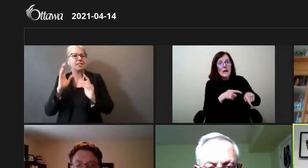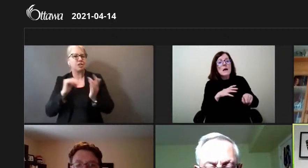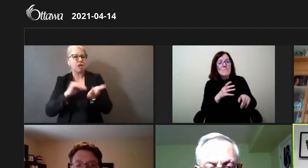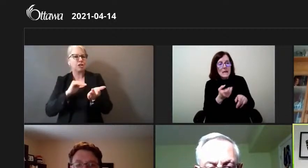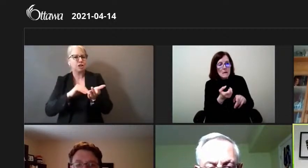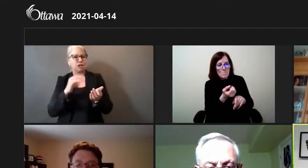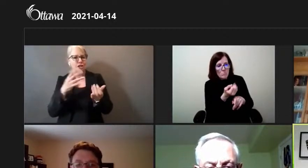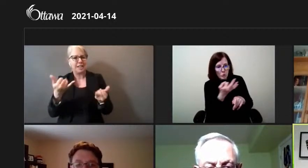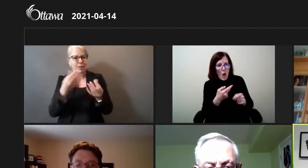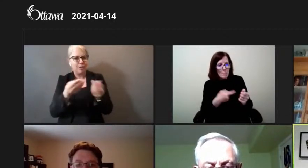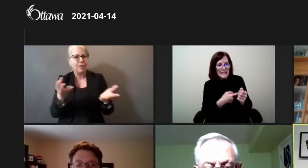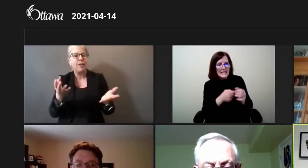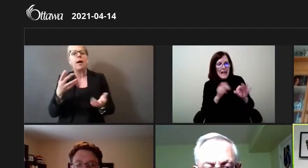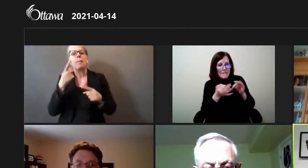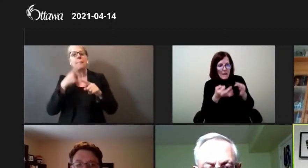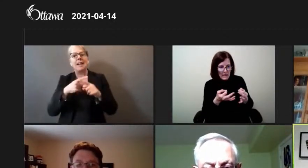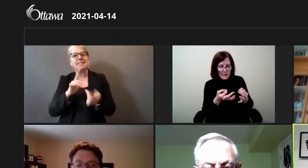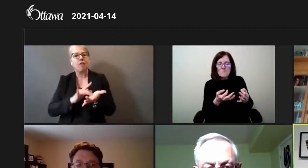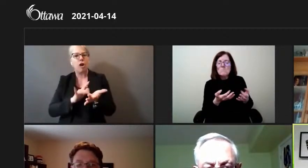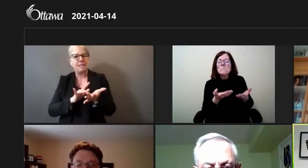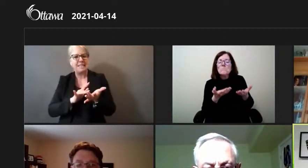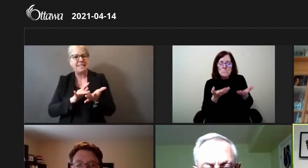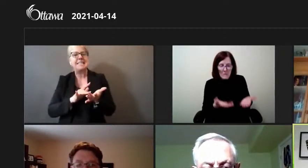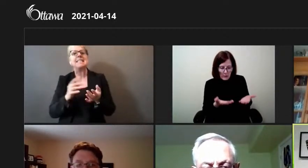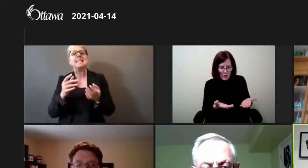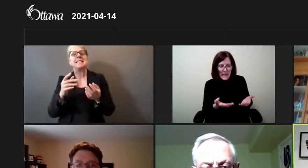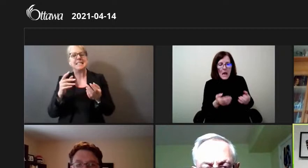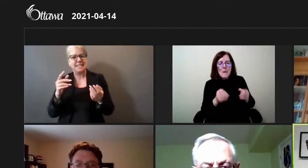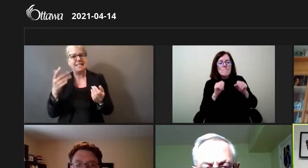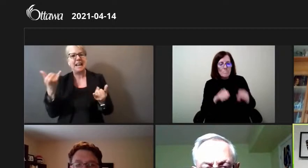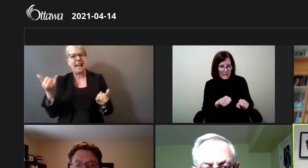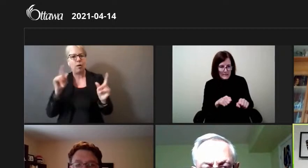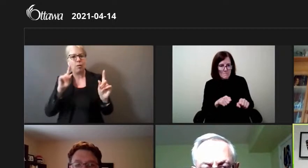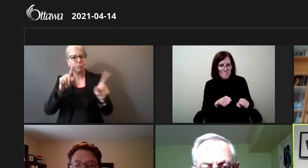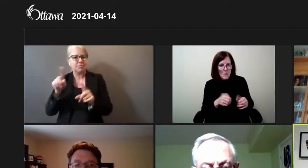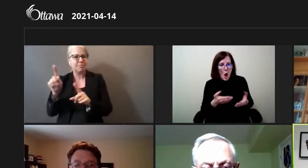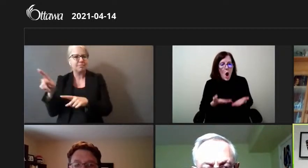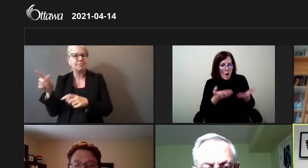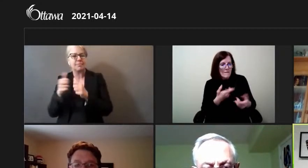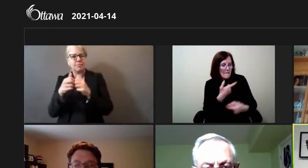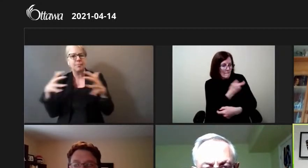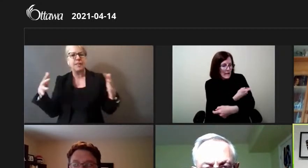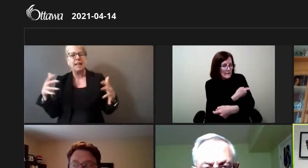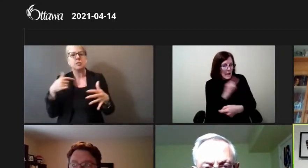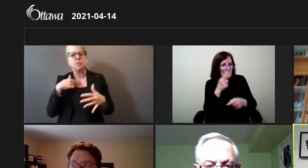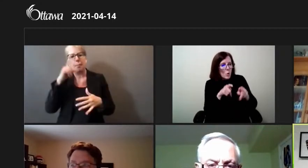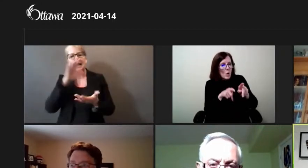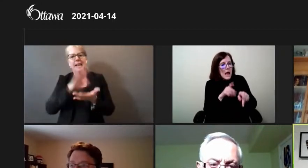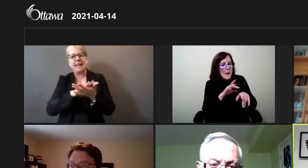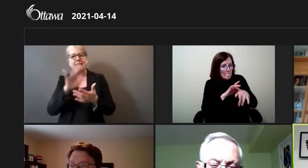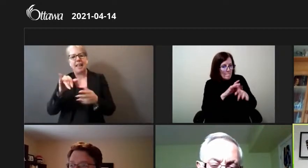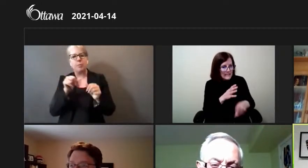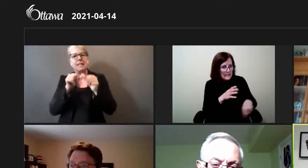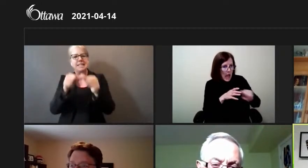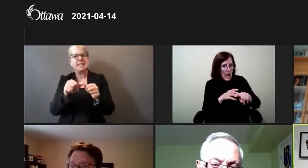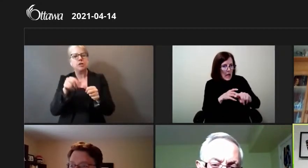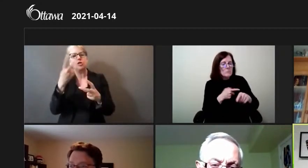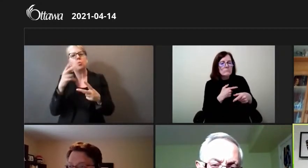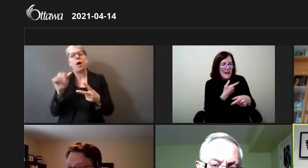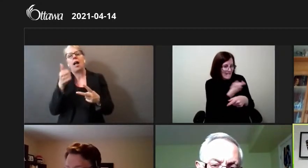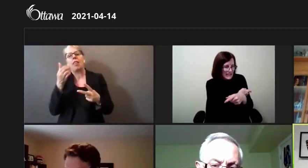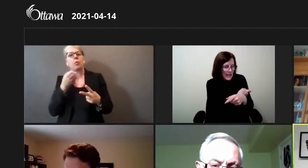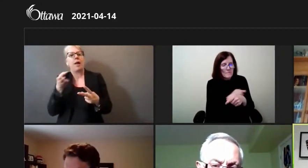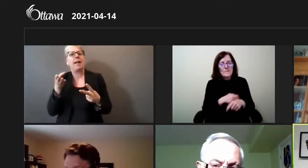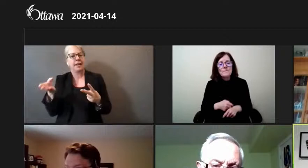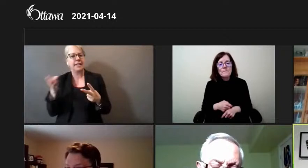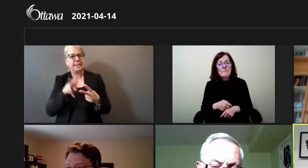well as pharmacies. And there's been expanded pharmacies and we believe they'll be continuing. So there's two other methods for people